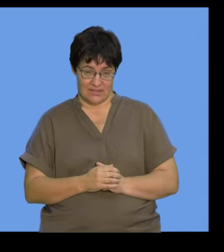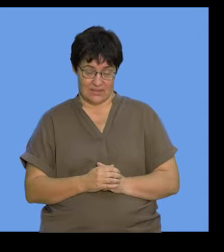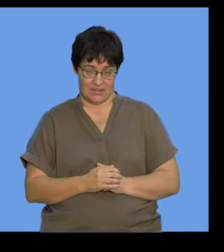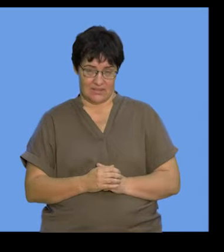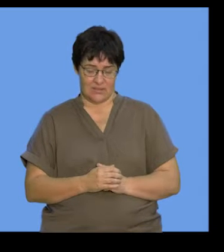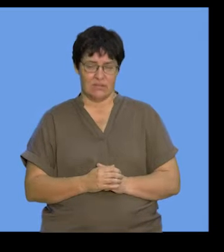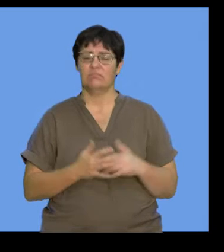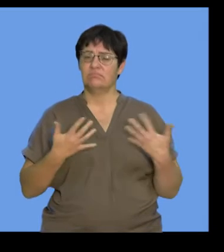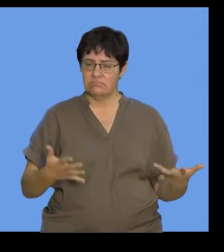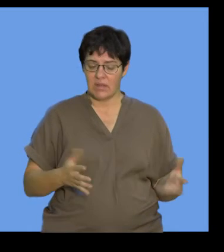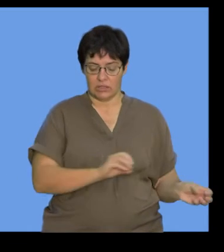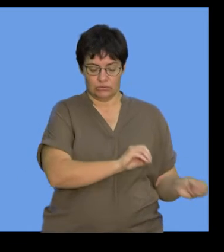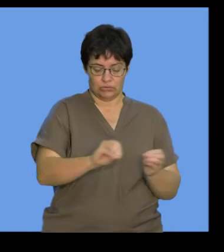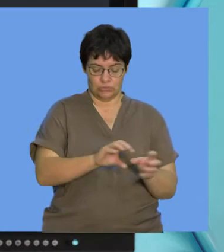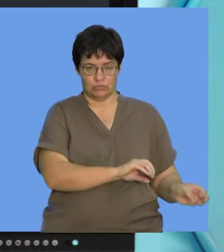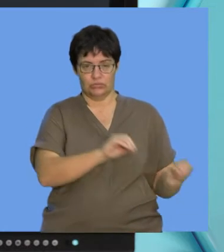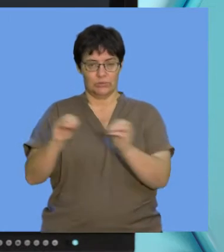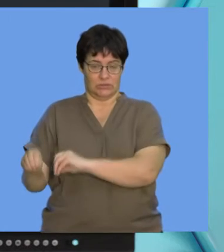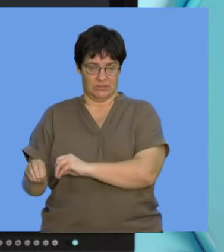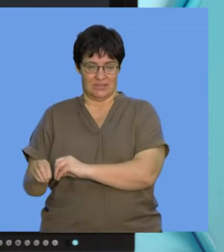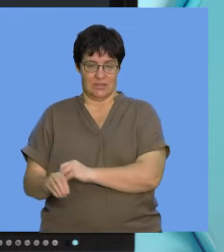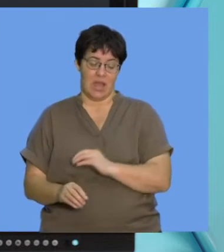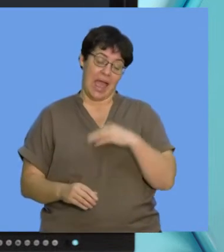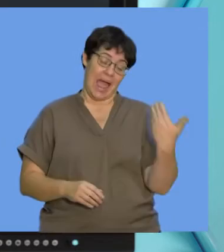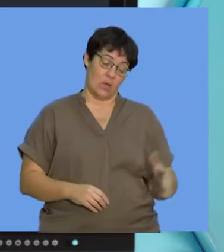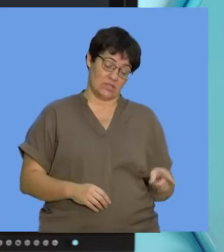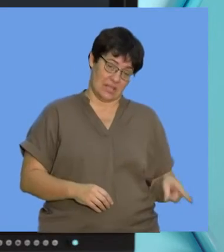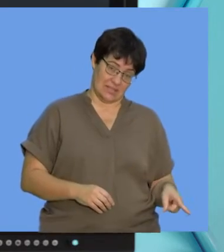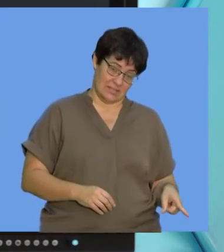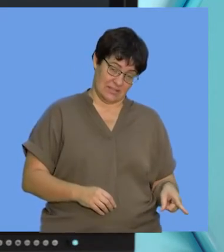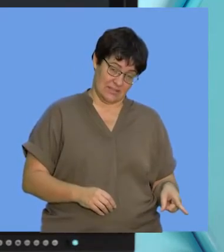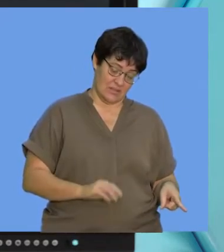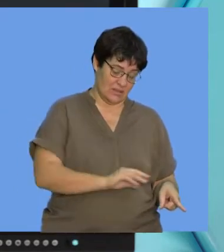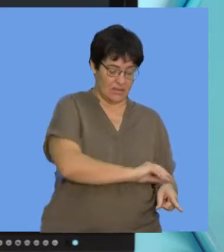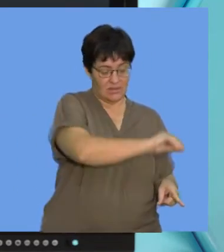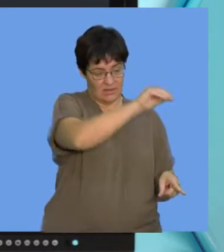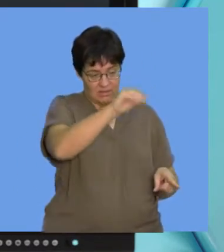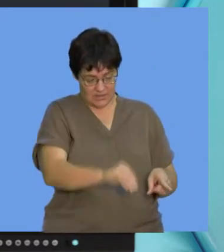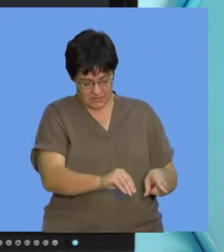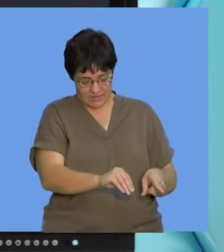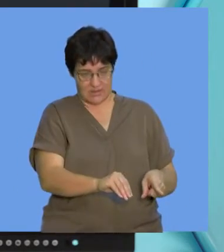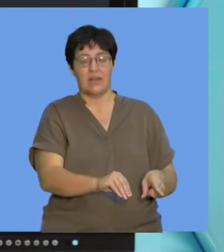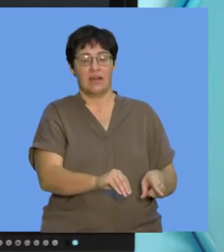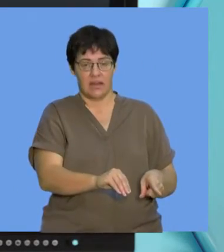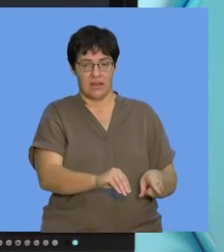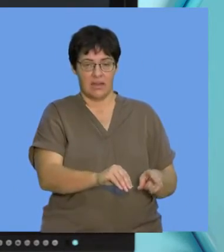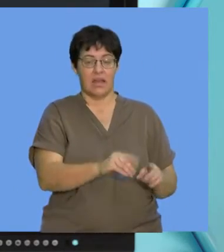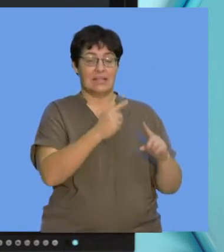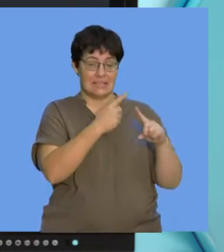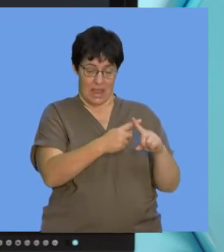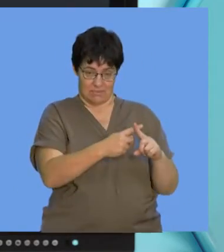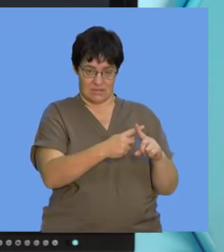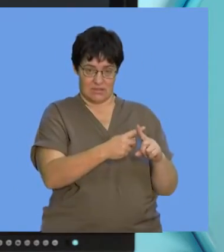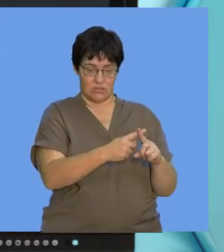as it is saying, distributive law, you are taking what is outside the bracket and distribute it using multiplication